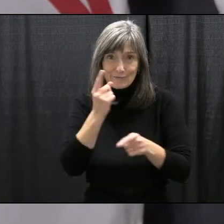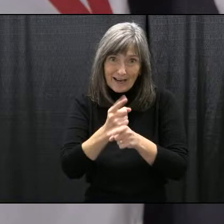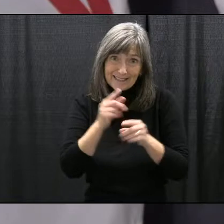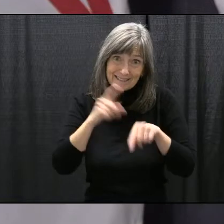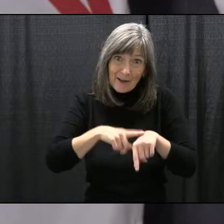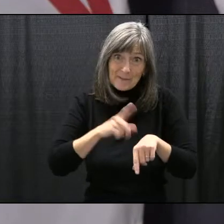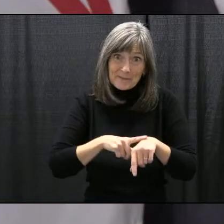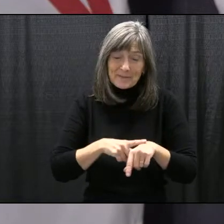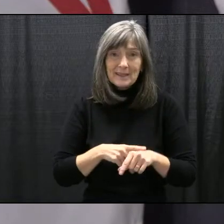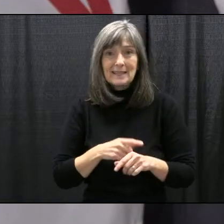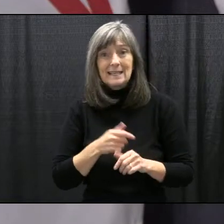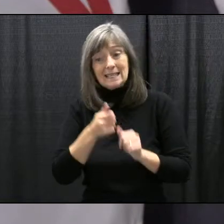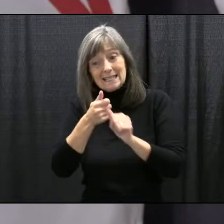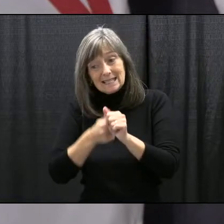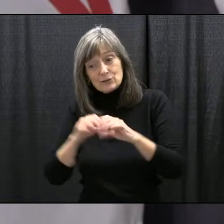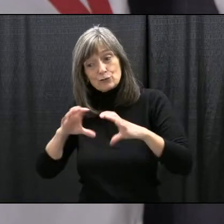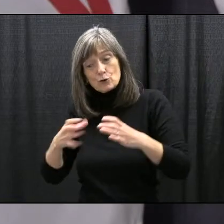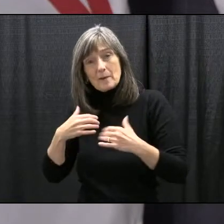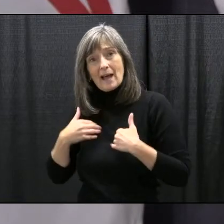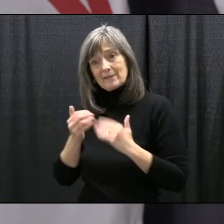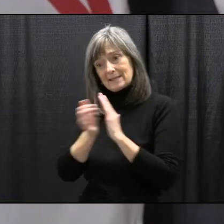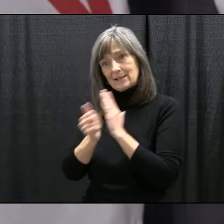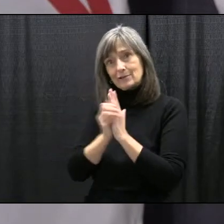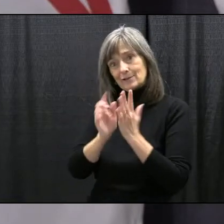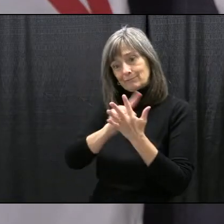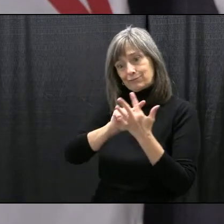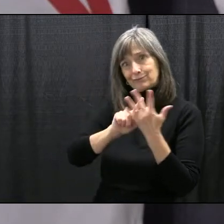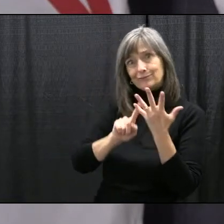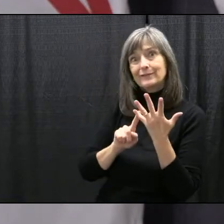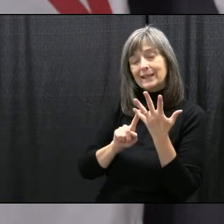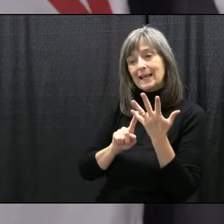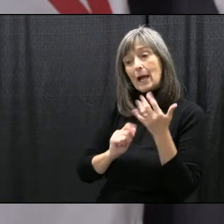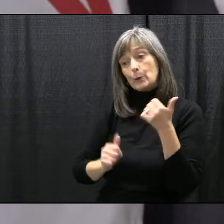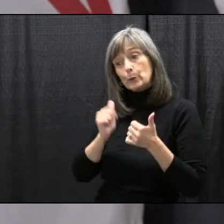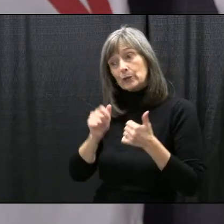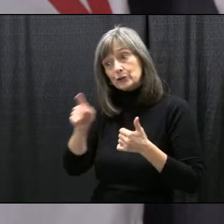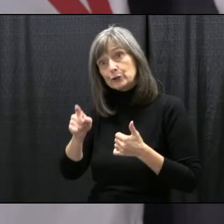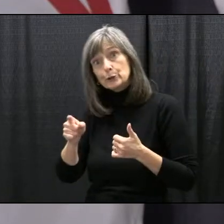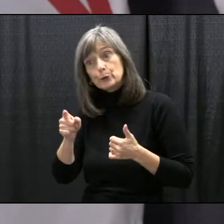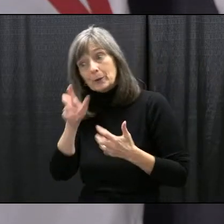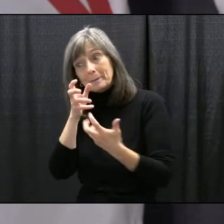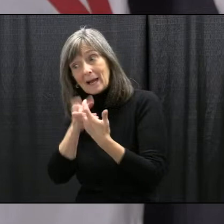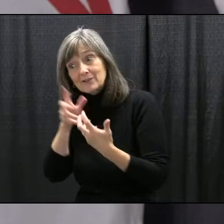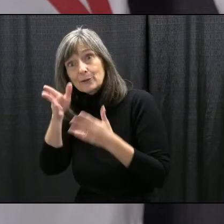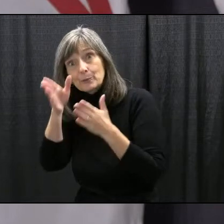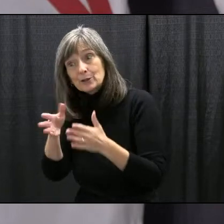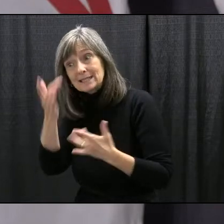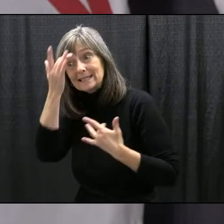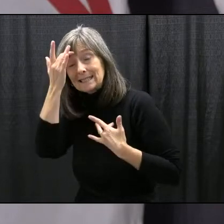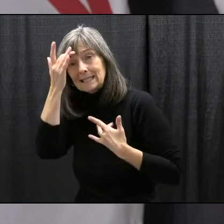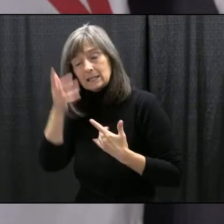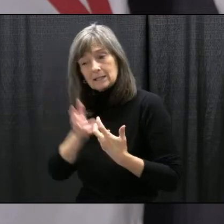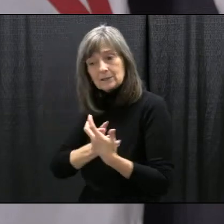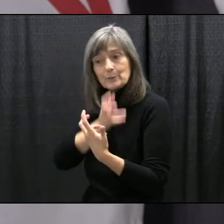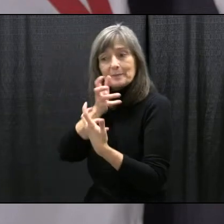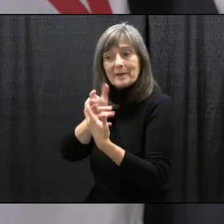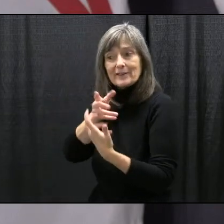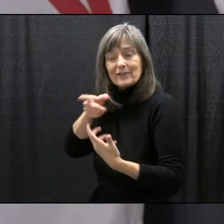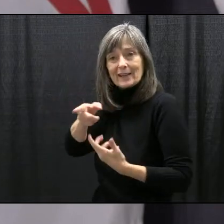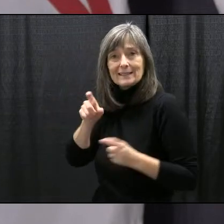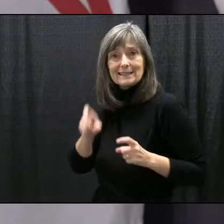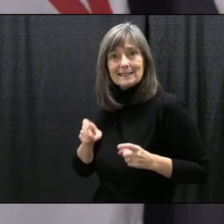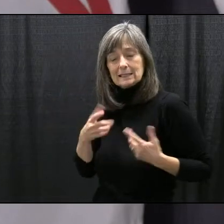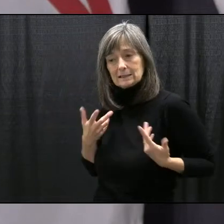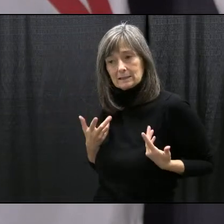are skill sets that each group bring that are invaluable. And what I want to do, and what I've done over the